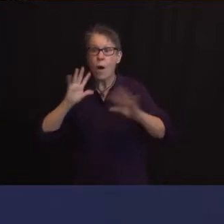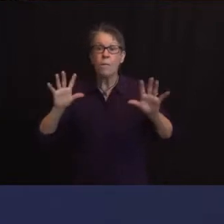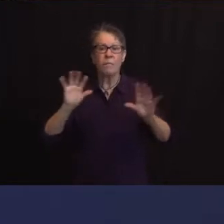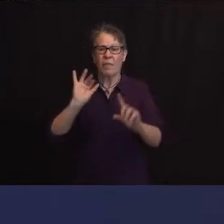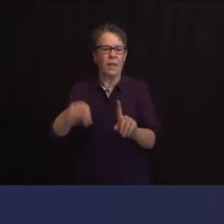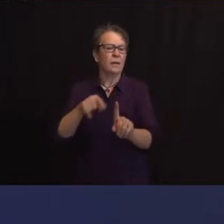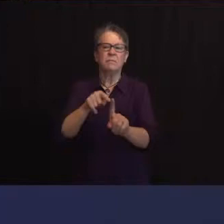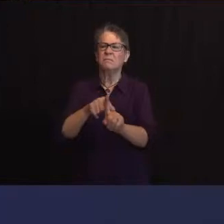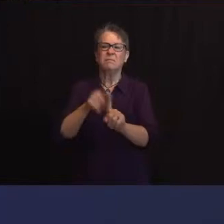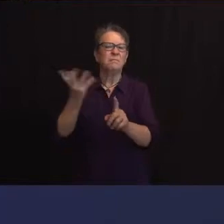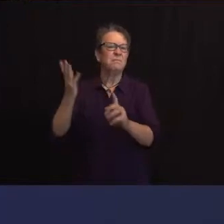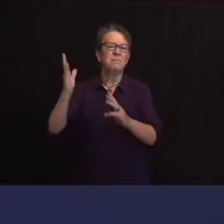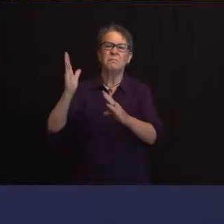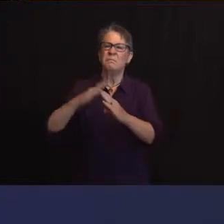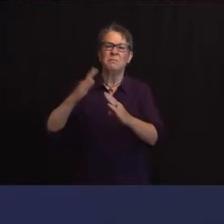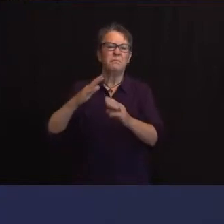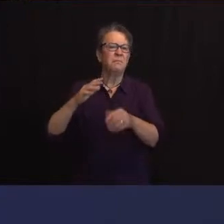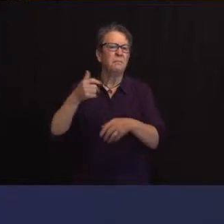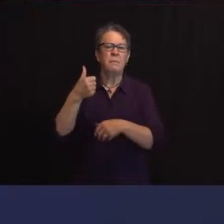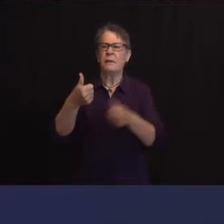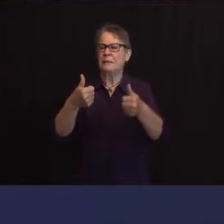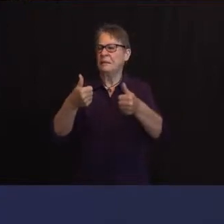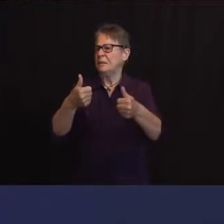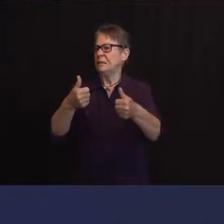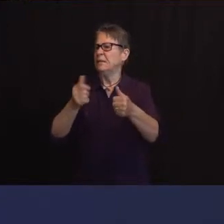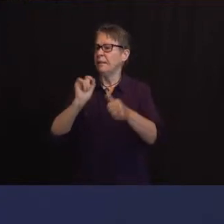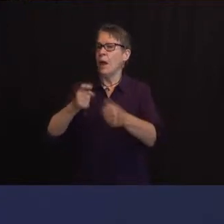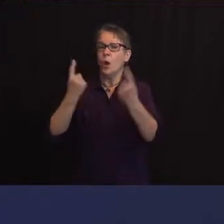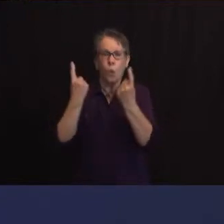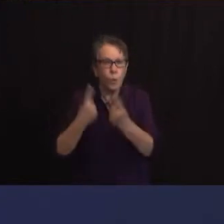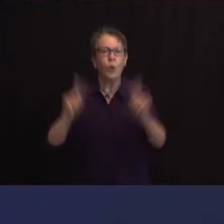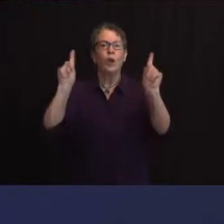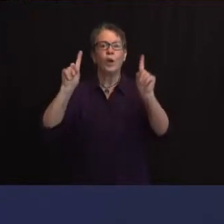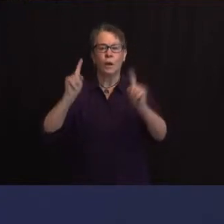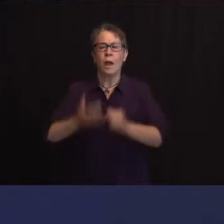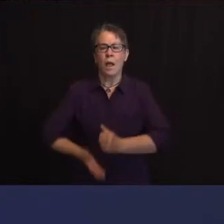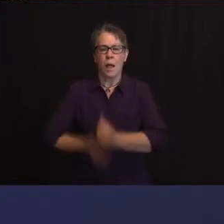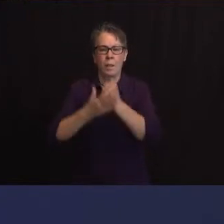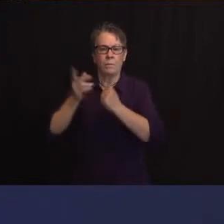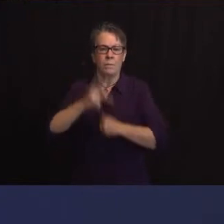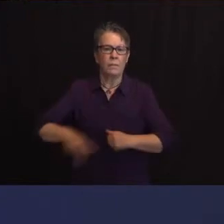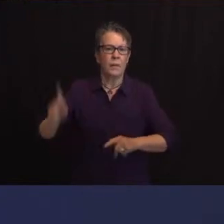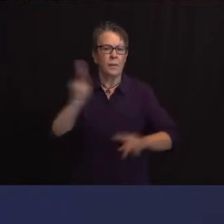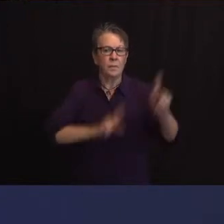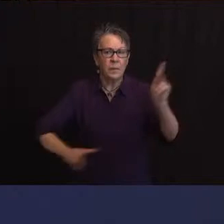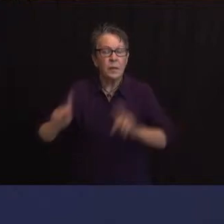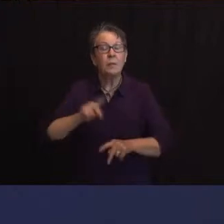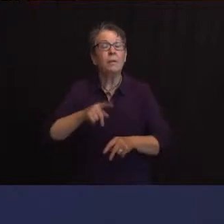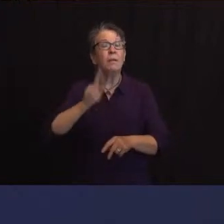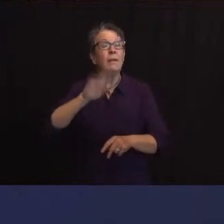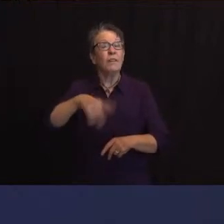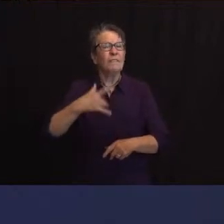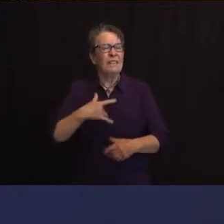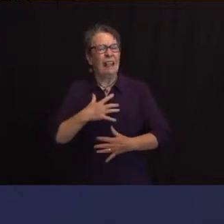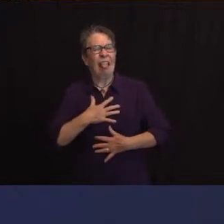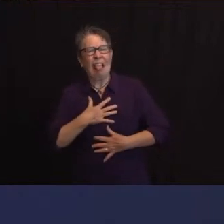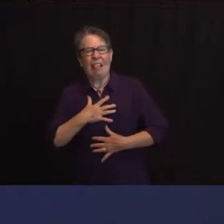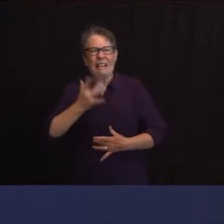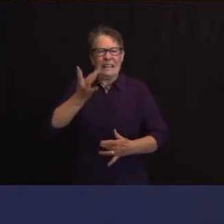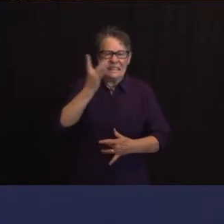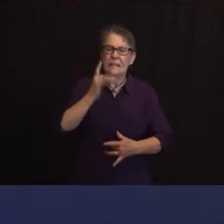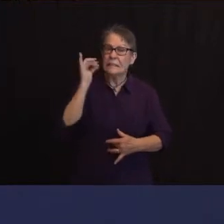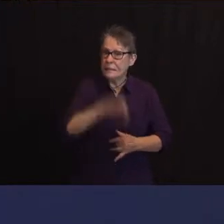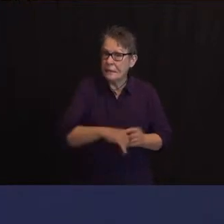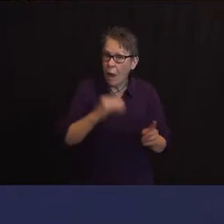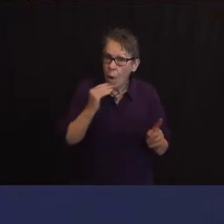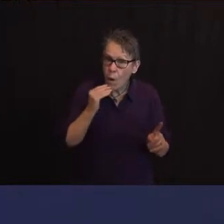get your shot. If you don't feel well, take yourself off the field, and at the right point, get tested. There is a lot of comfort, notwithstanding these variants,